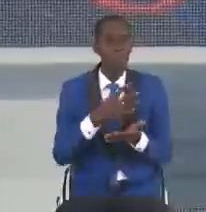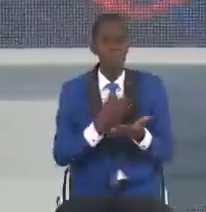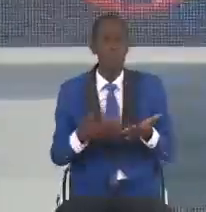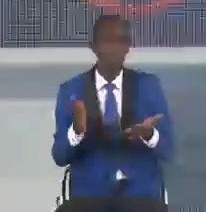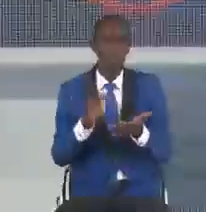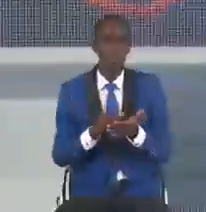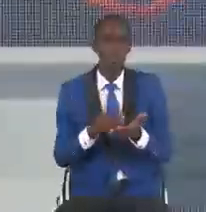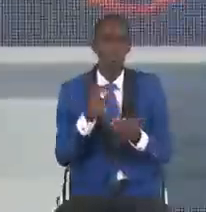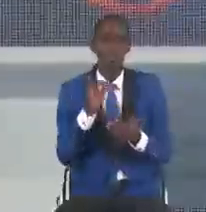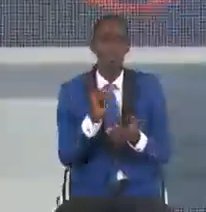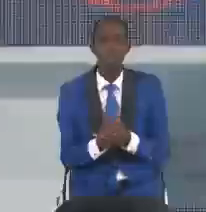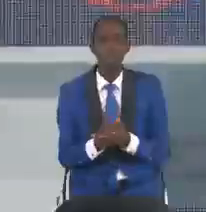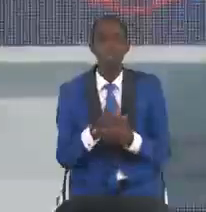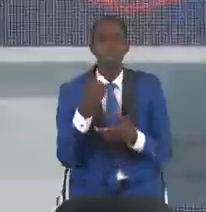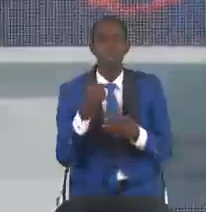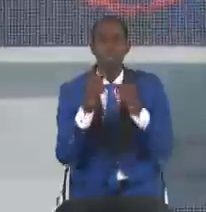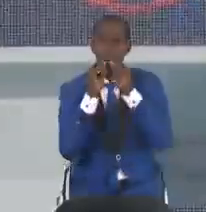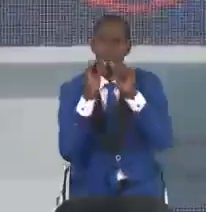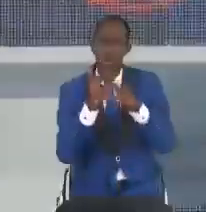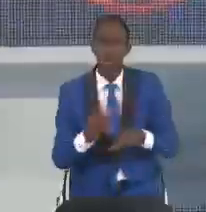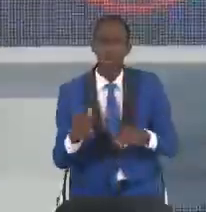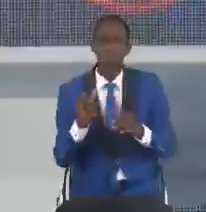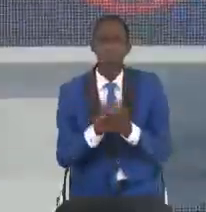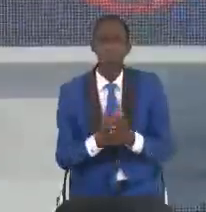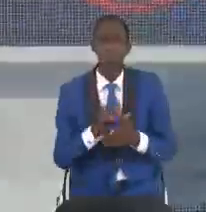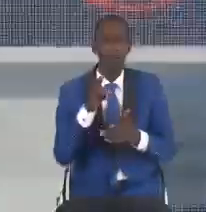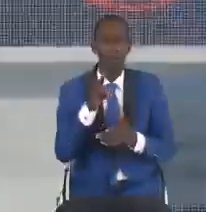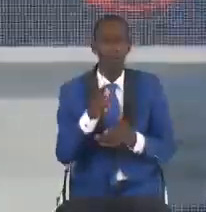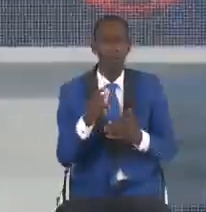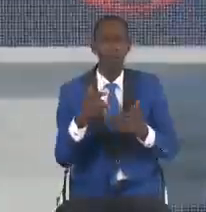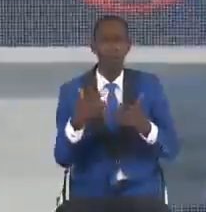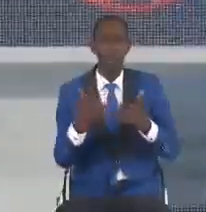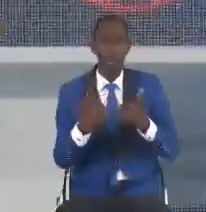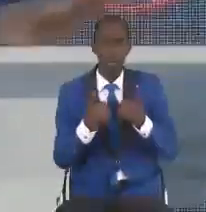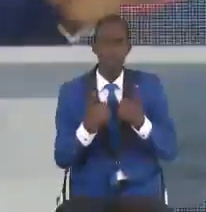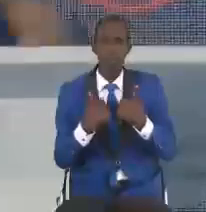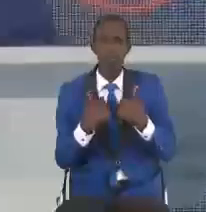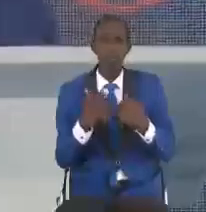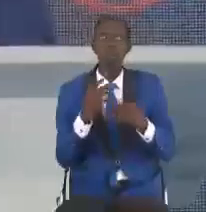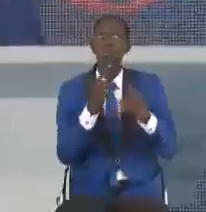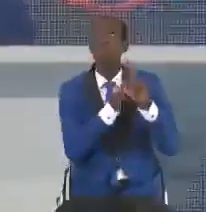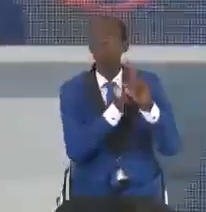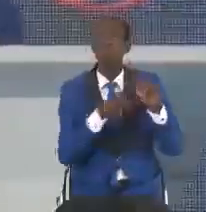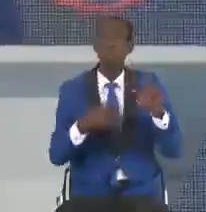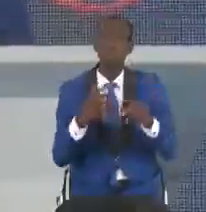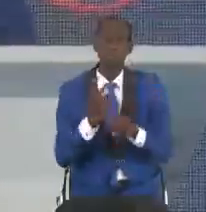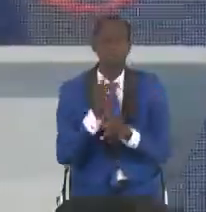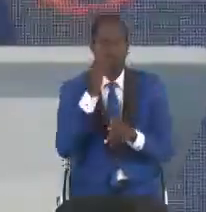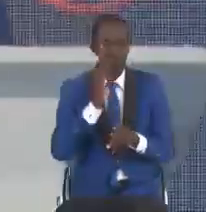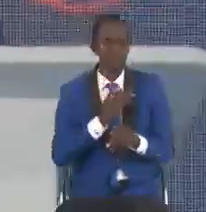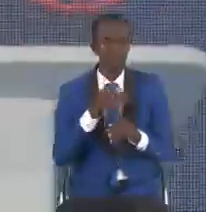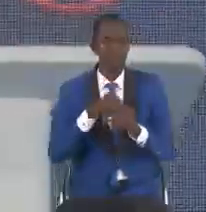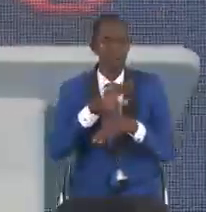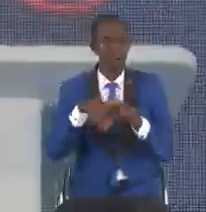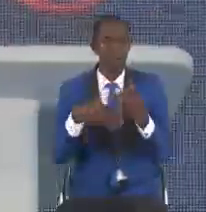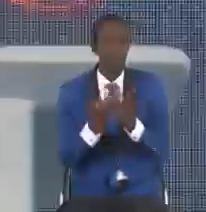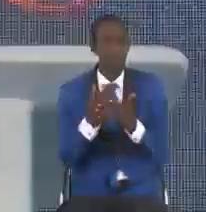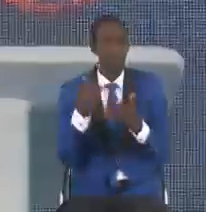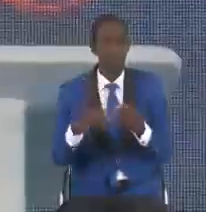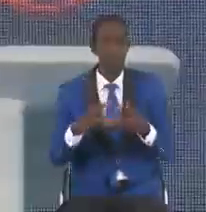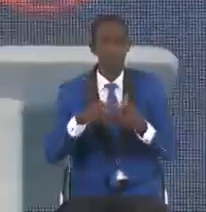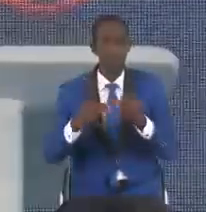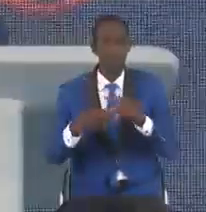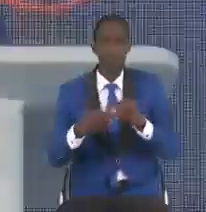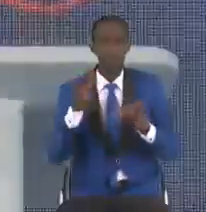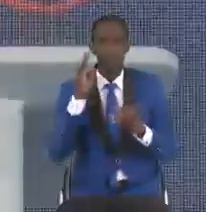that the blessing that we have stored for us in all those messages, they'll be permanent in your life